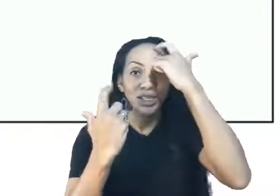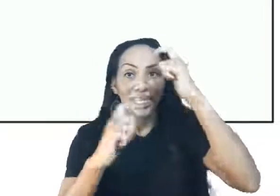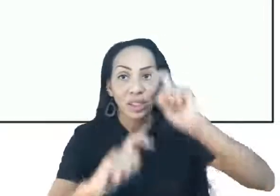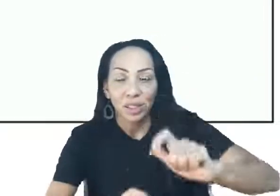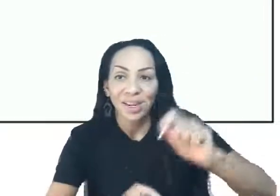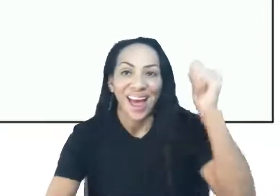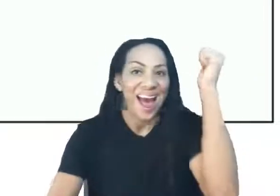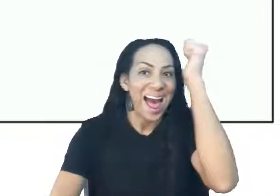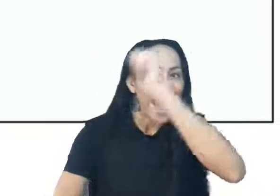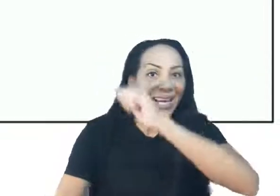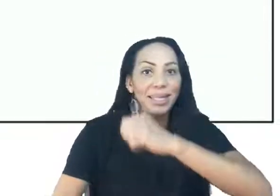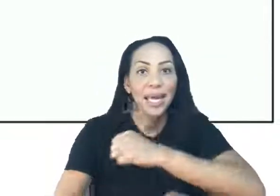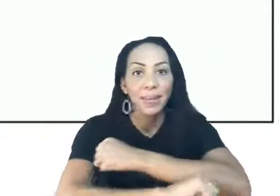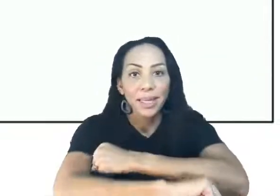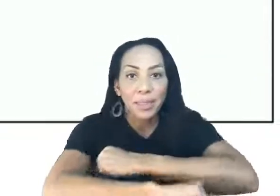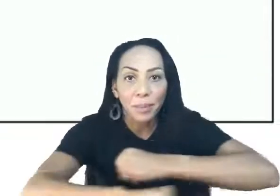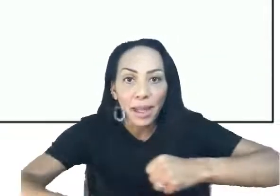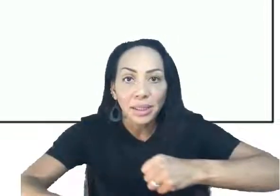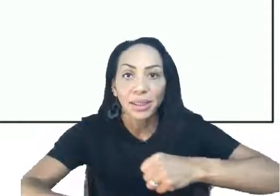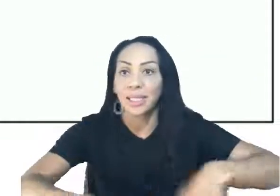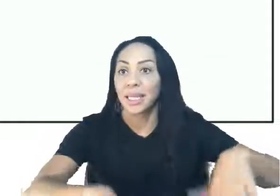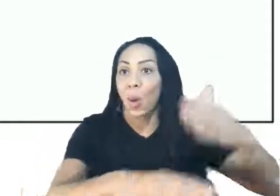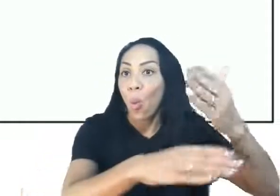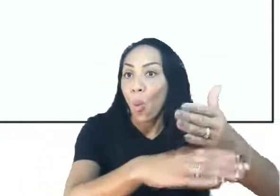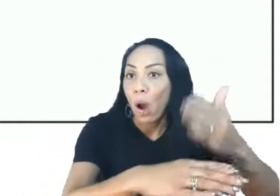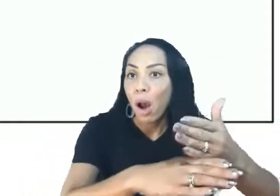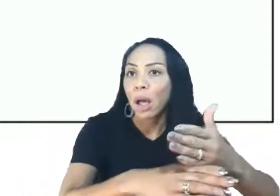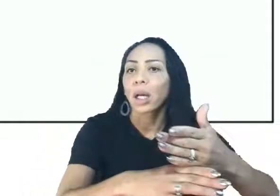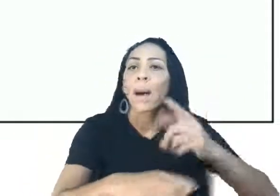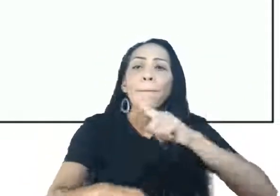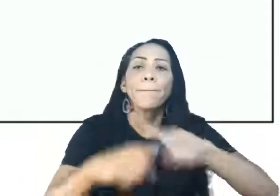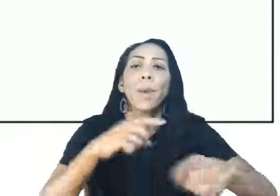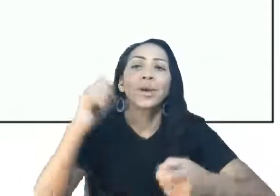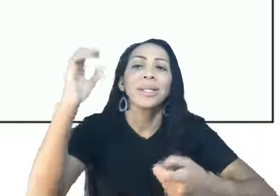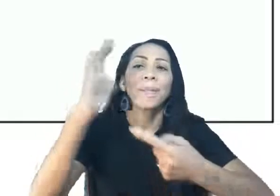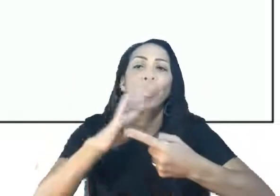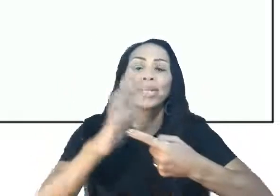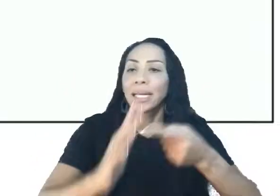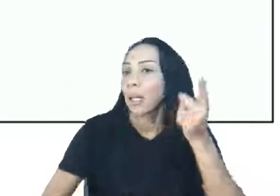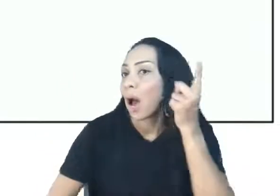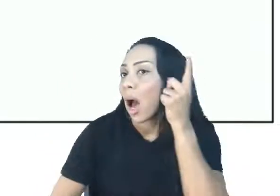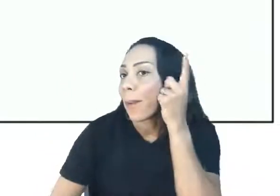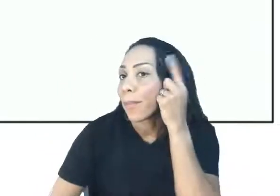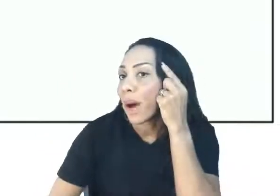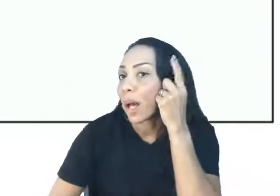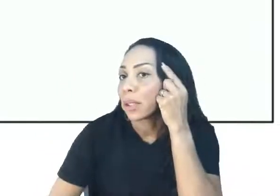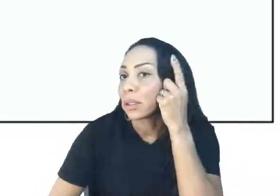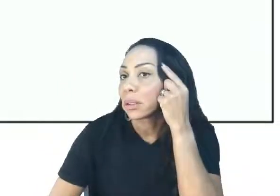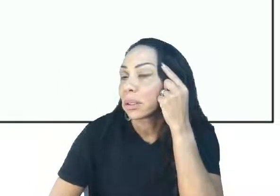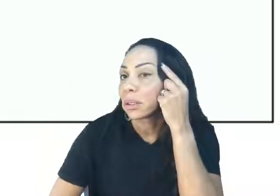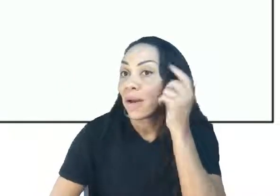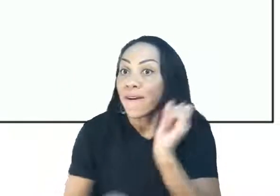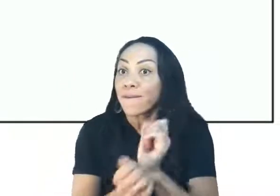academic spaces, and most importantly, in our minds. I don't believe we will get to freedom from grind culture by doing more of the same